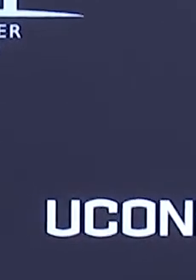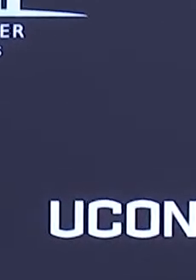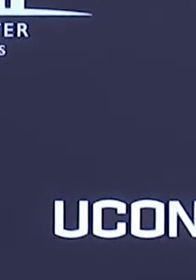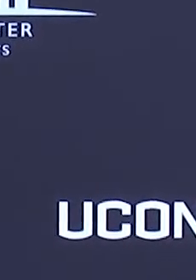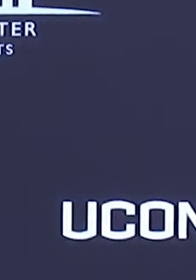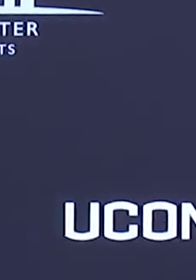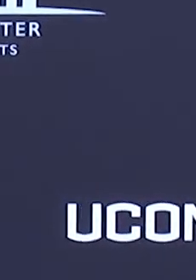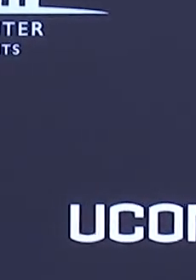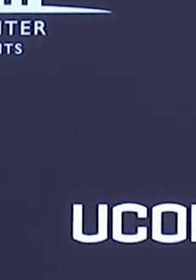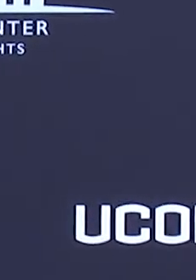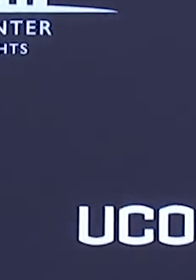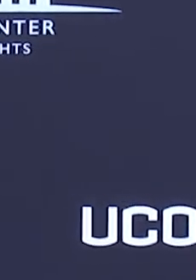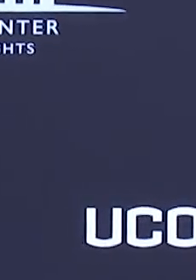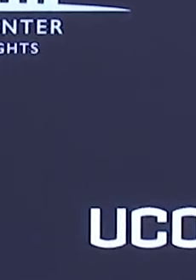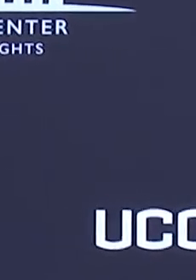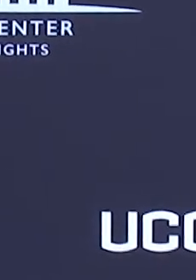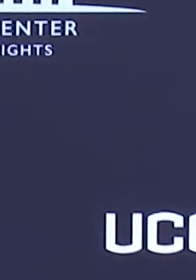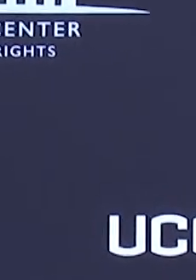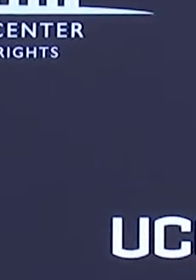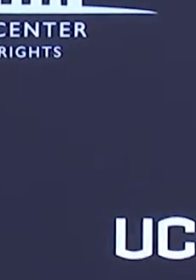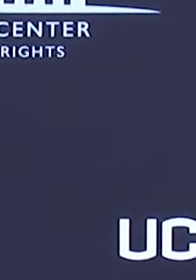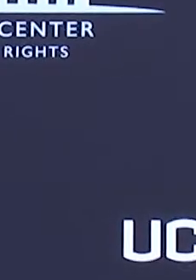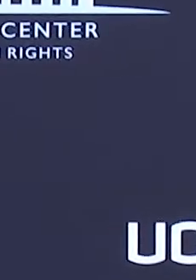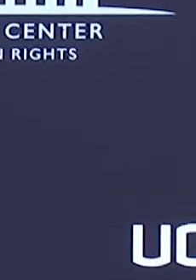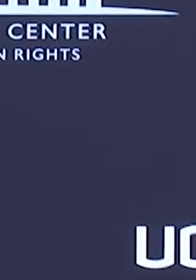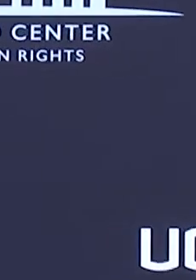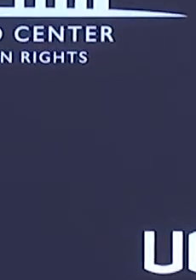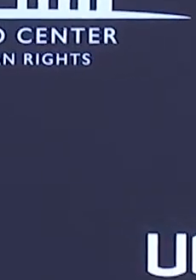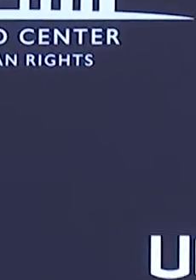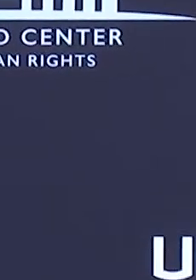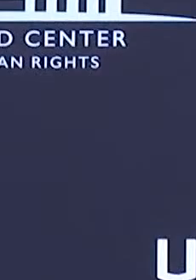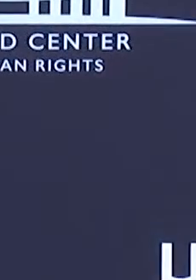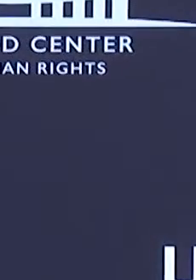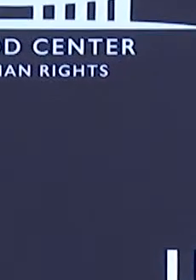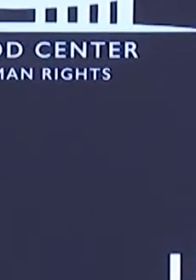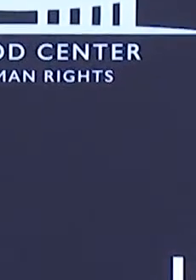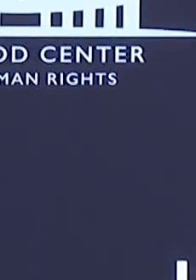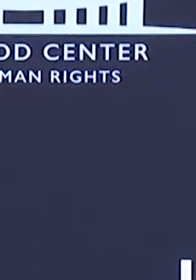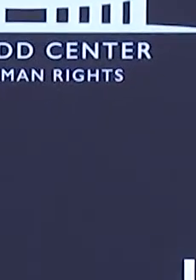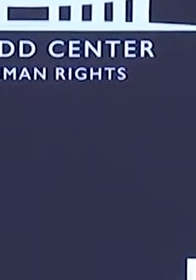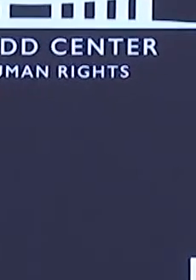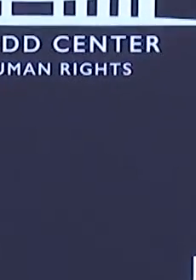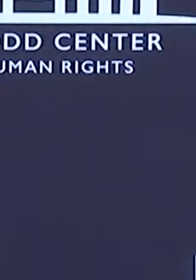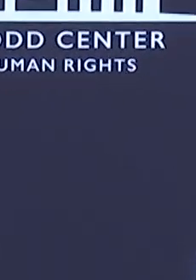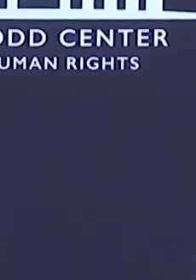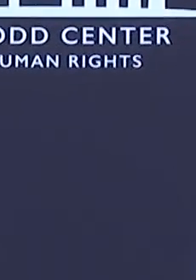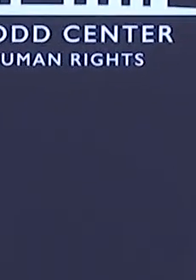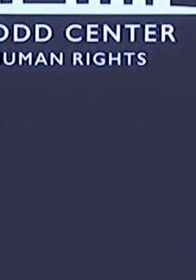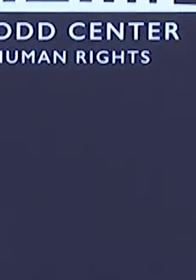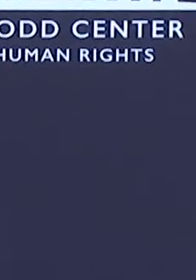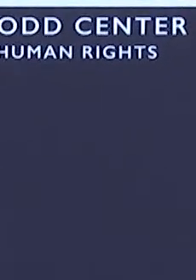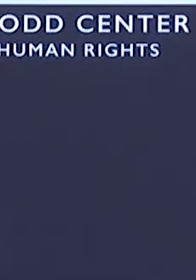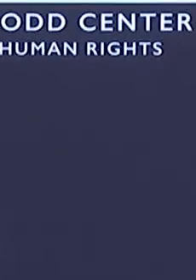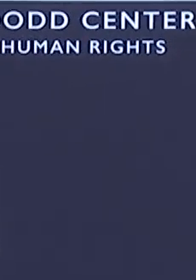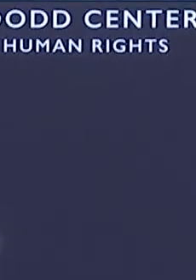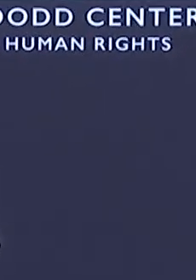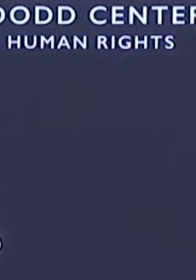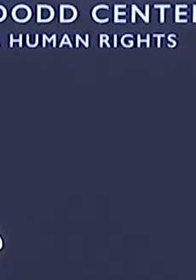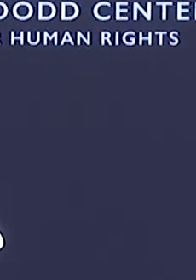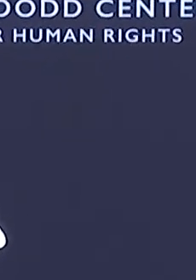the generations. We thank them for their strength and resilience in protecting this land and aspire to uphold